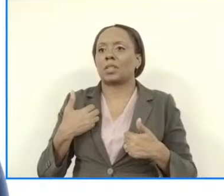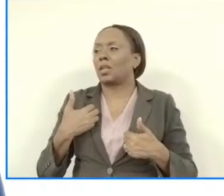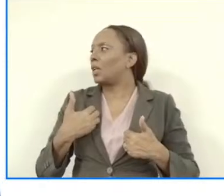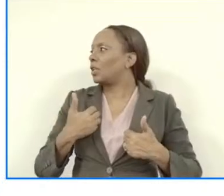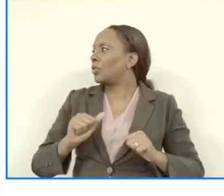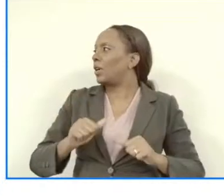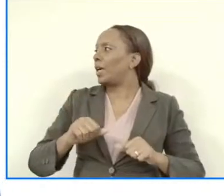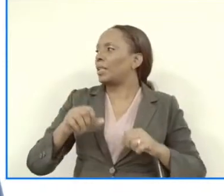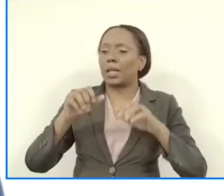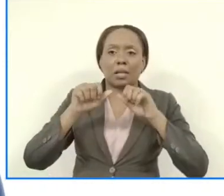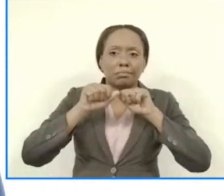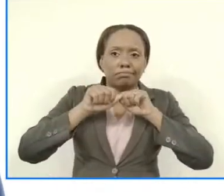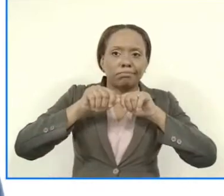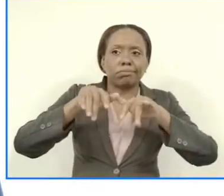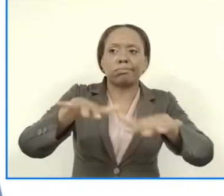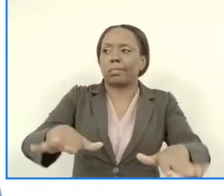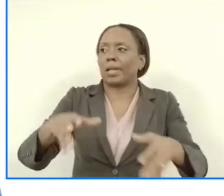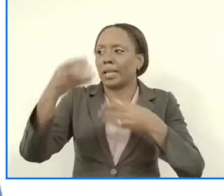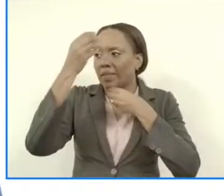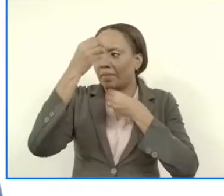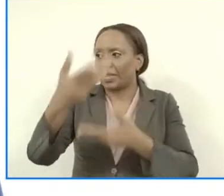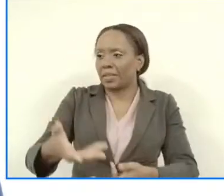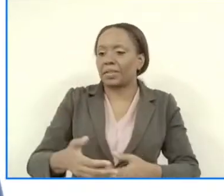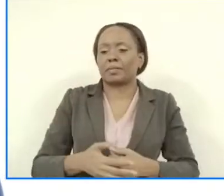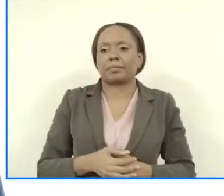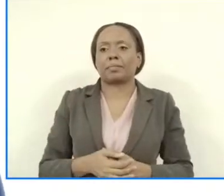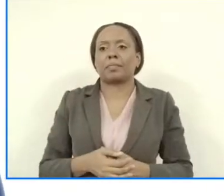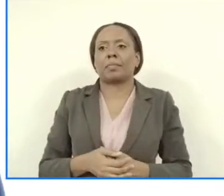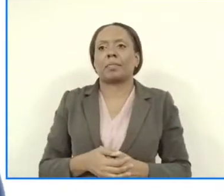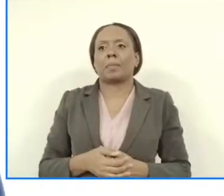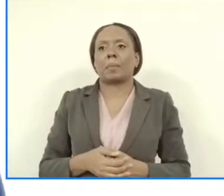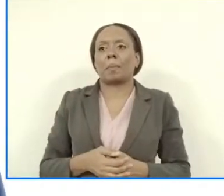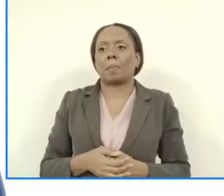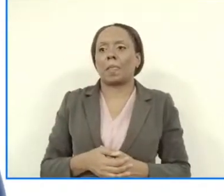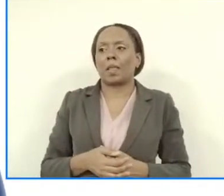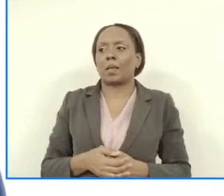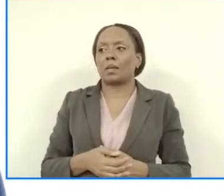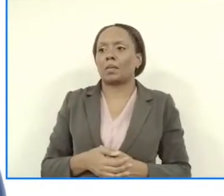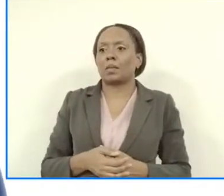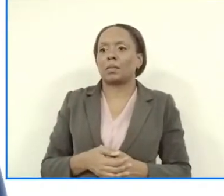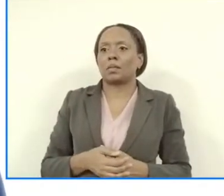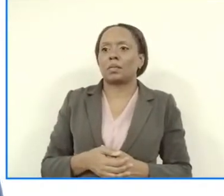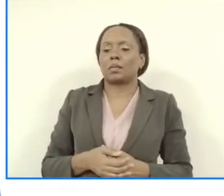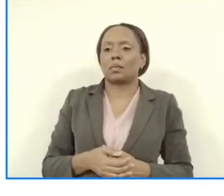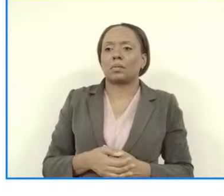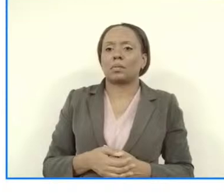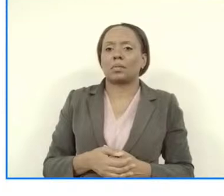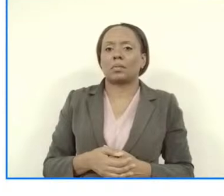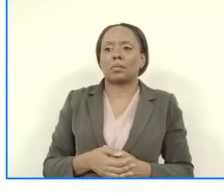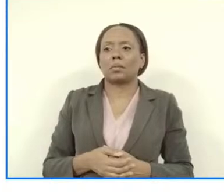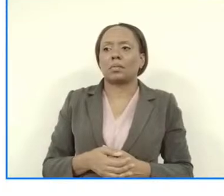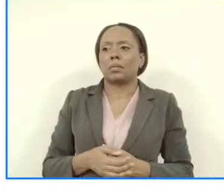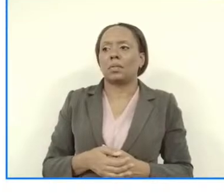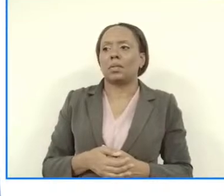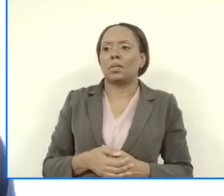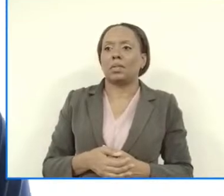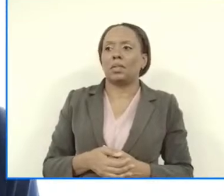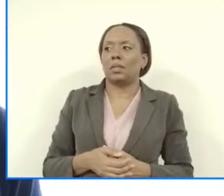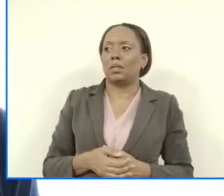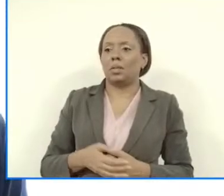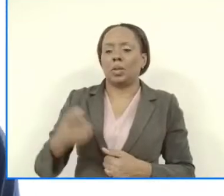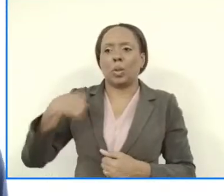mark on it. So the prioritizing work, first of all, is we identify